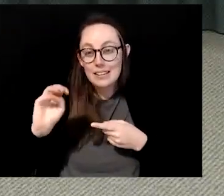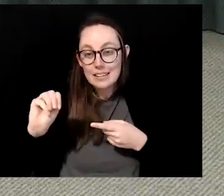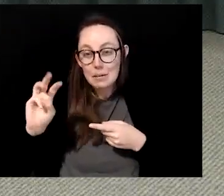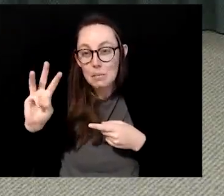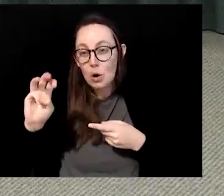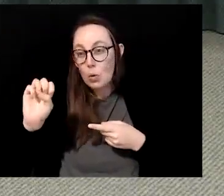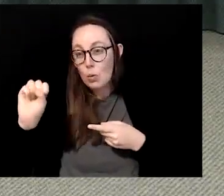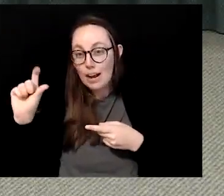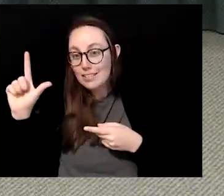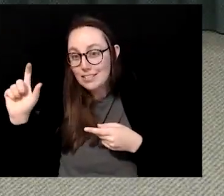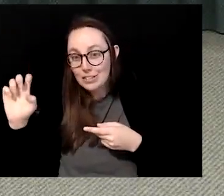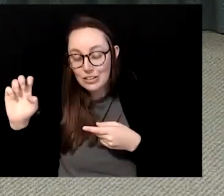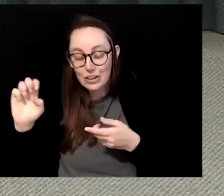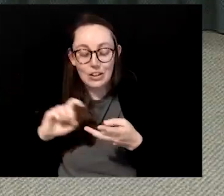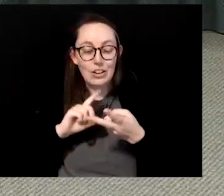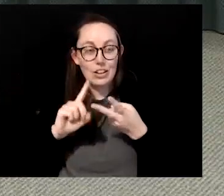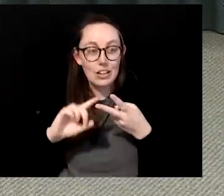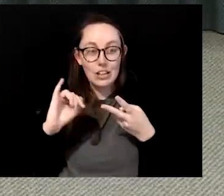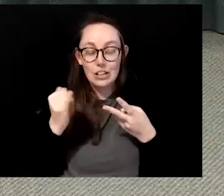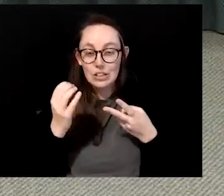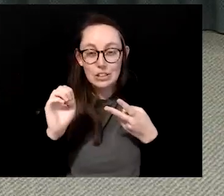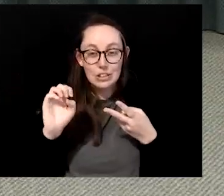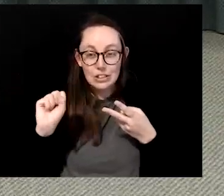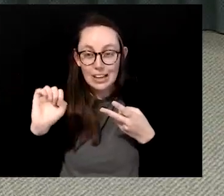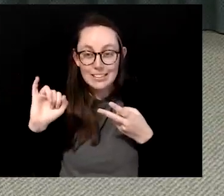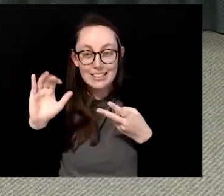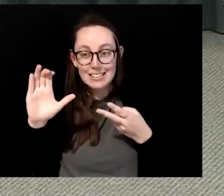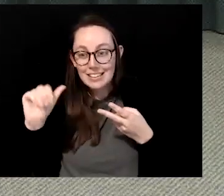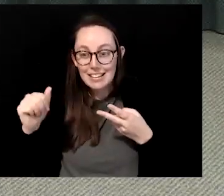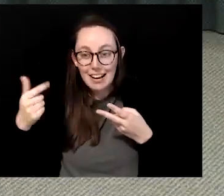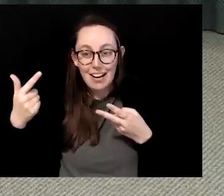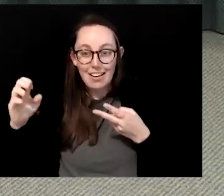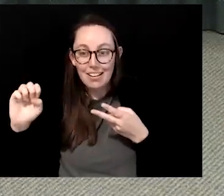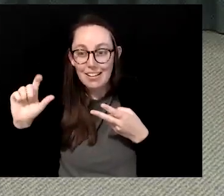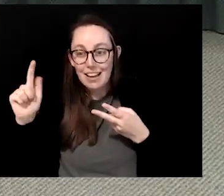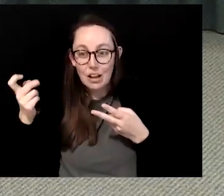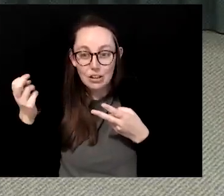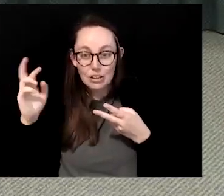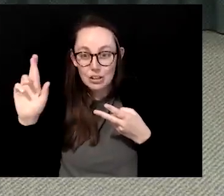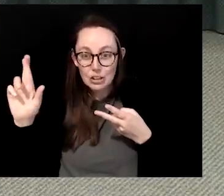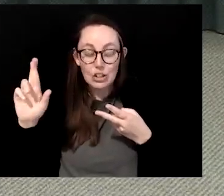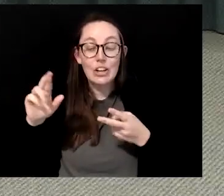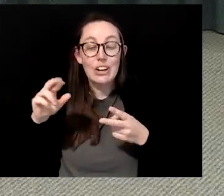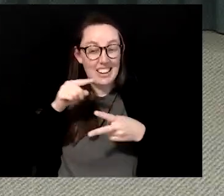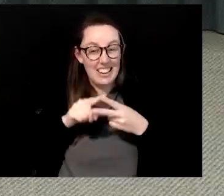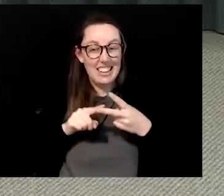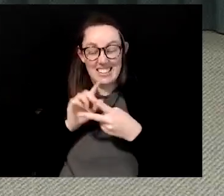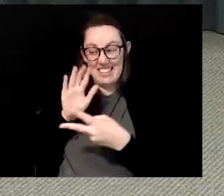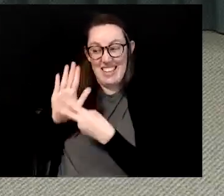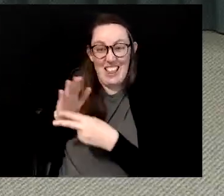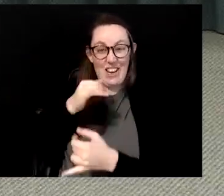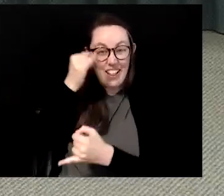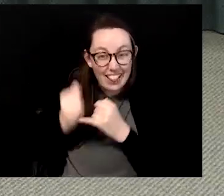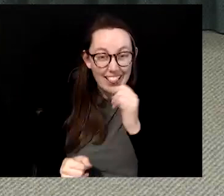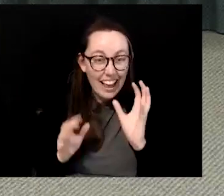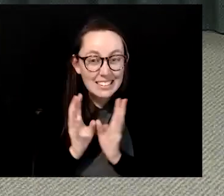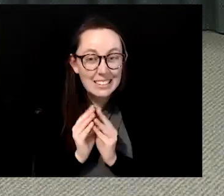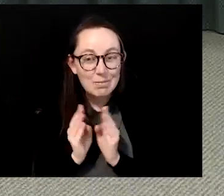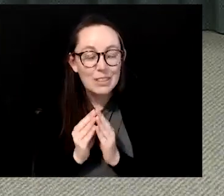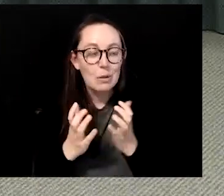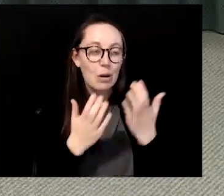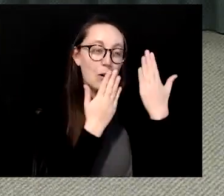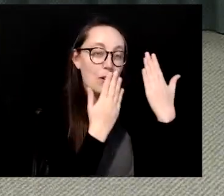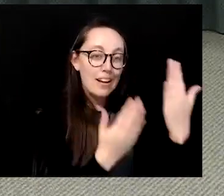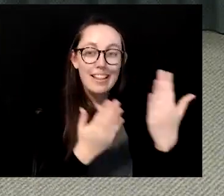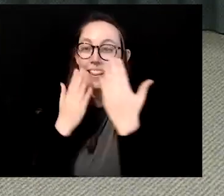us after this meeting but this is this is their final meeting um I want to take a moment to thank them both very much for their time just two